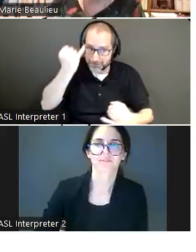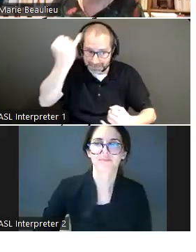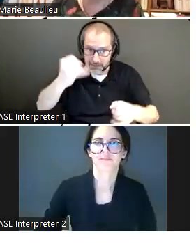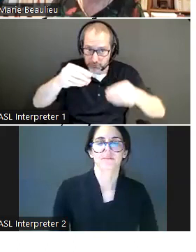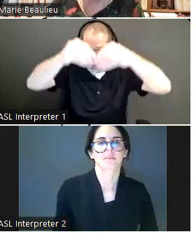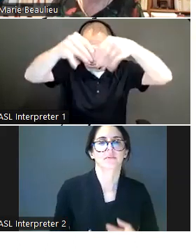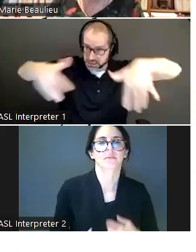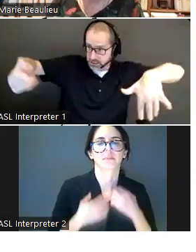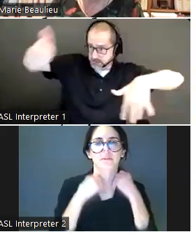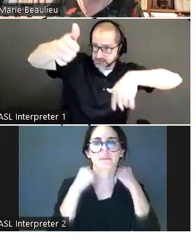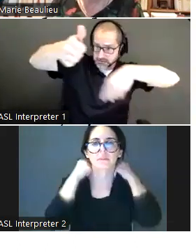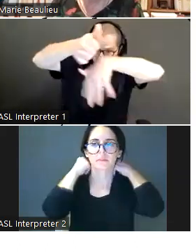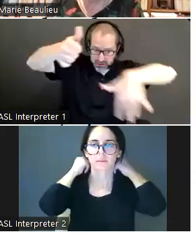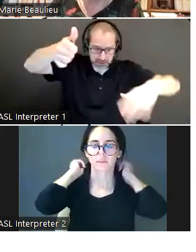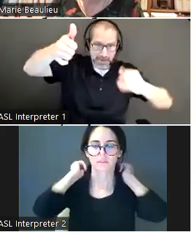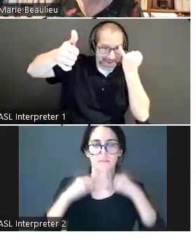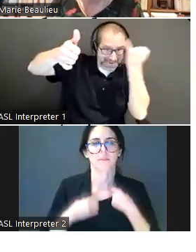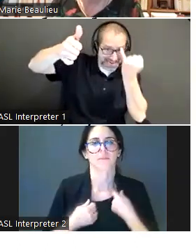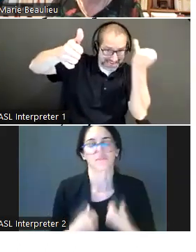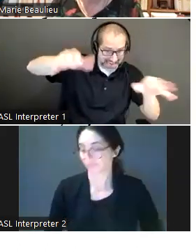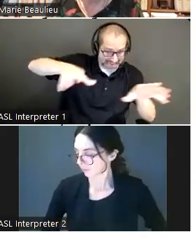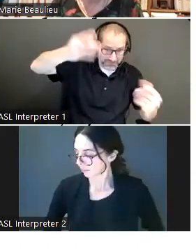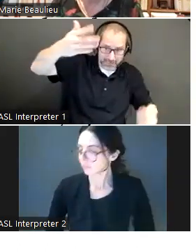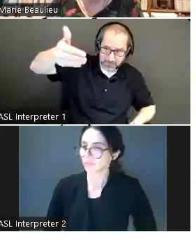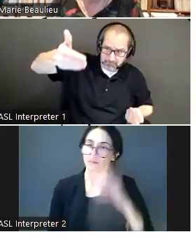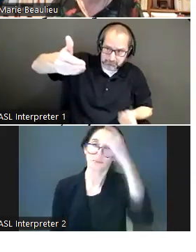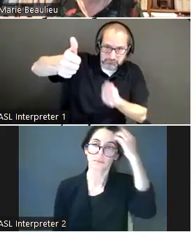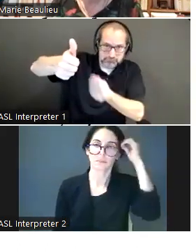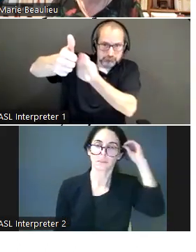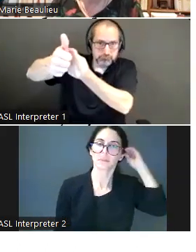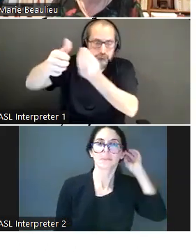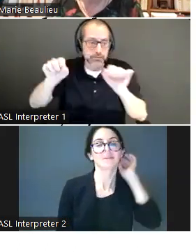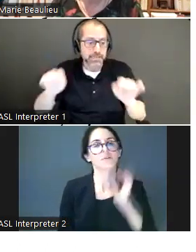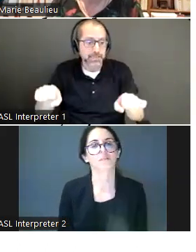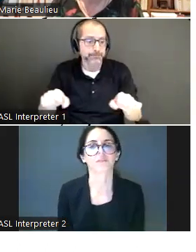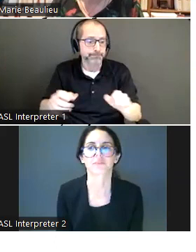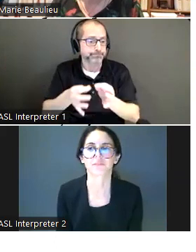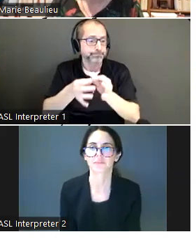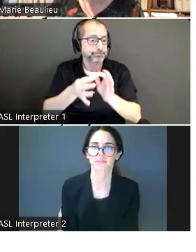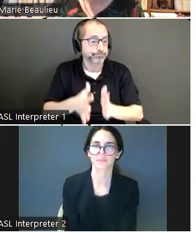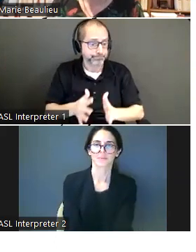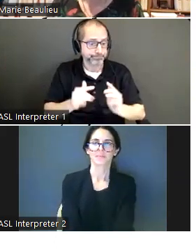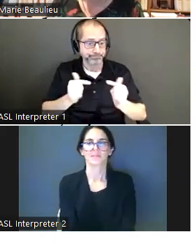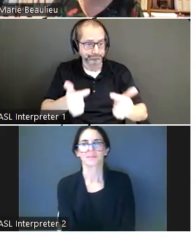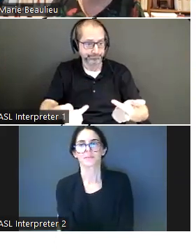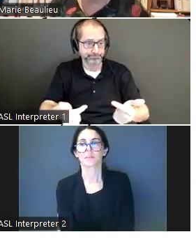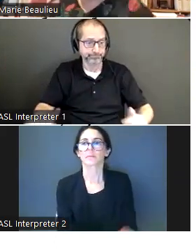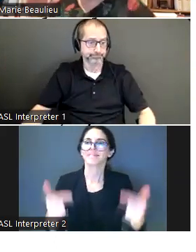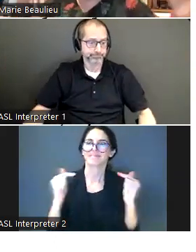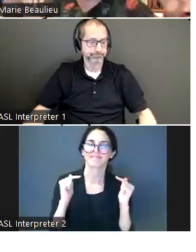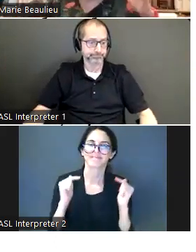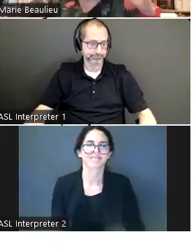What has been identified as facilitators are first of all, our approach of